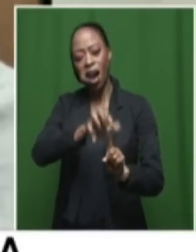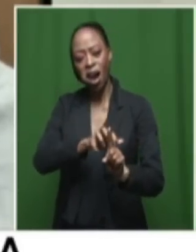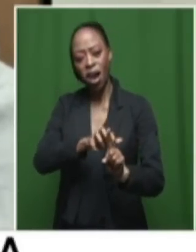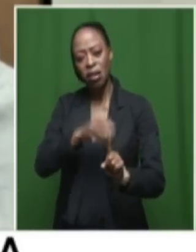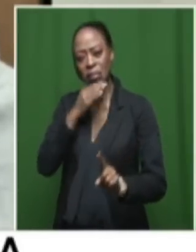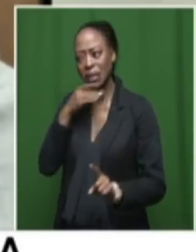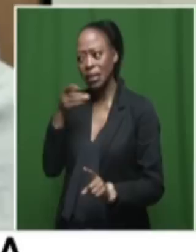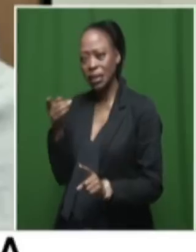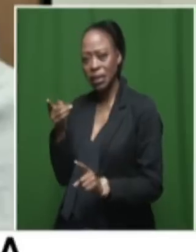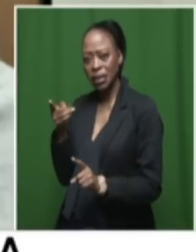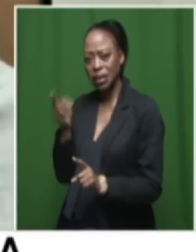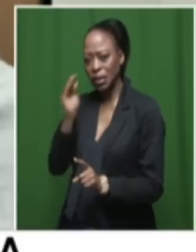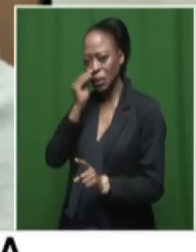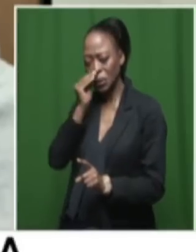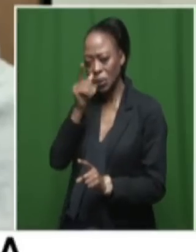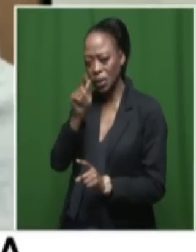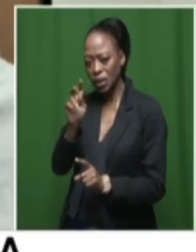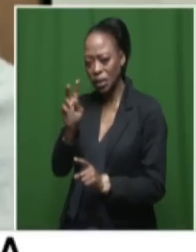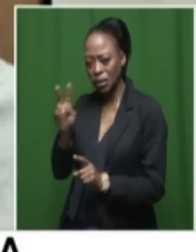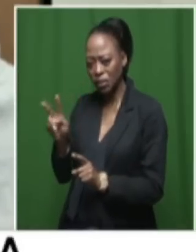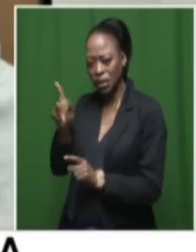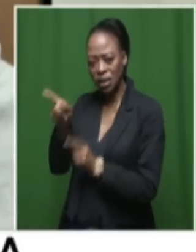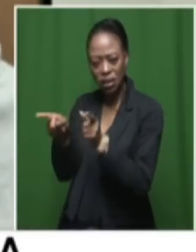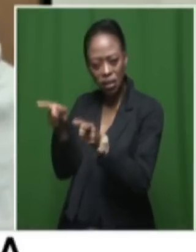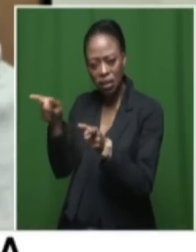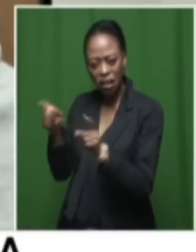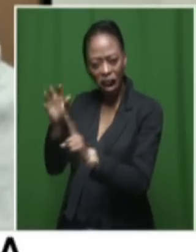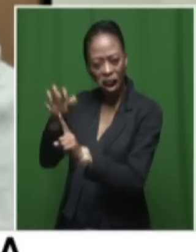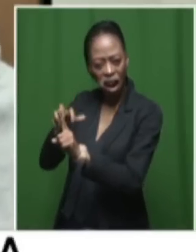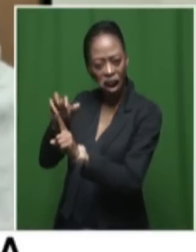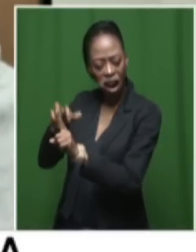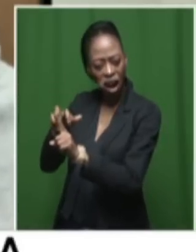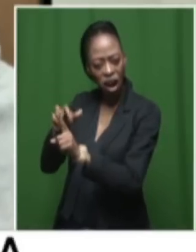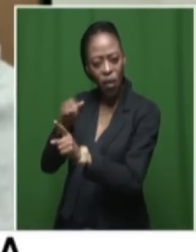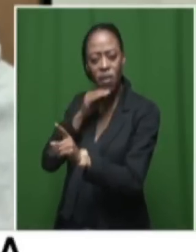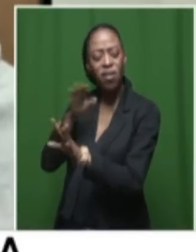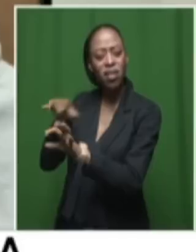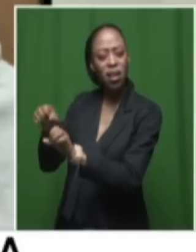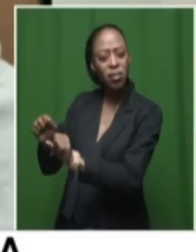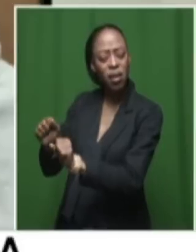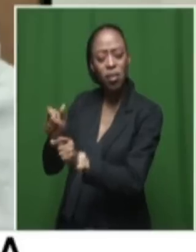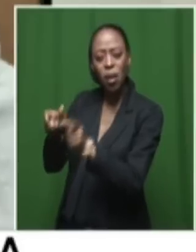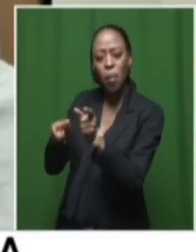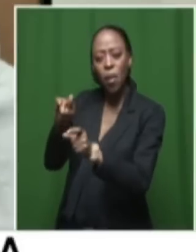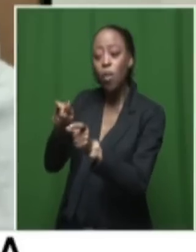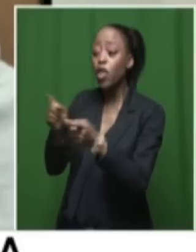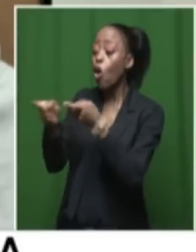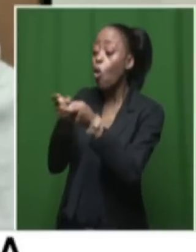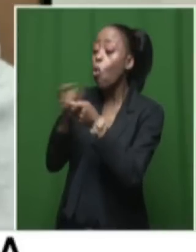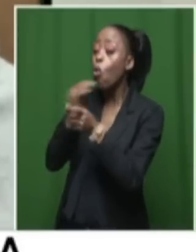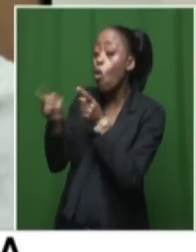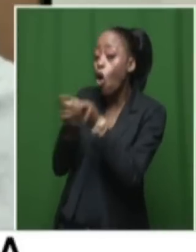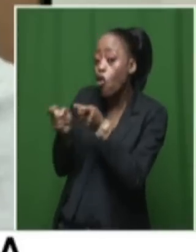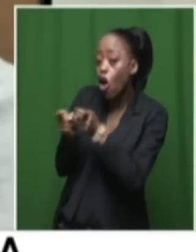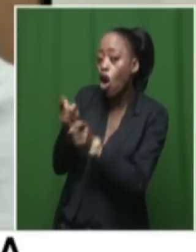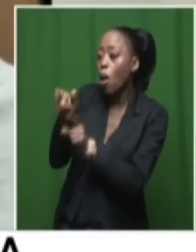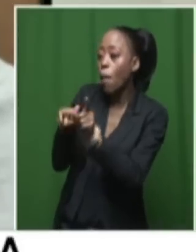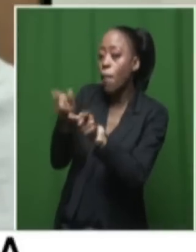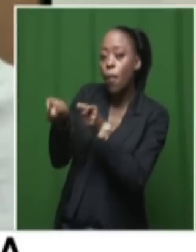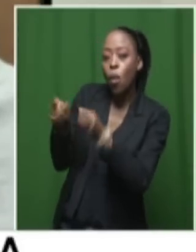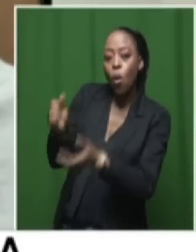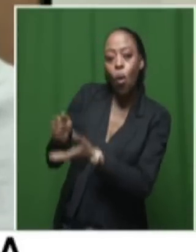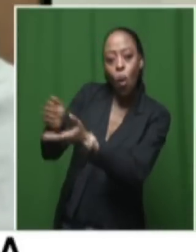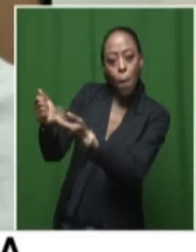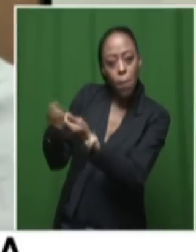that these media institutions, these outlets are captured by those who are funding them? Certainly. I